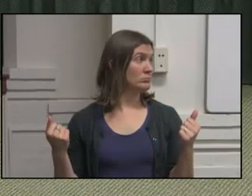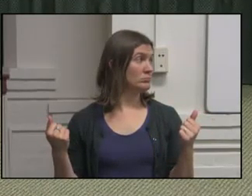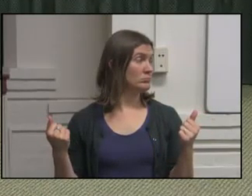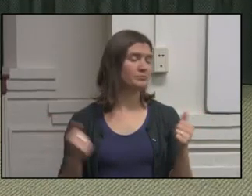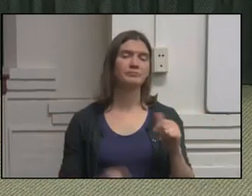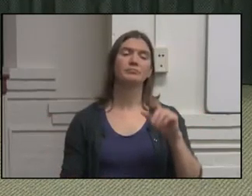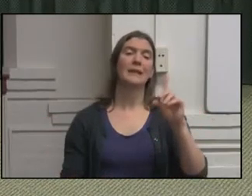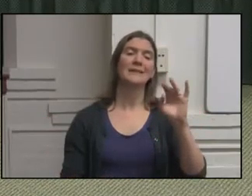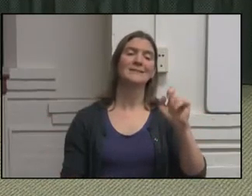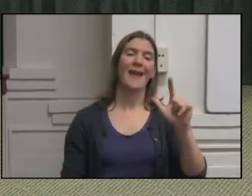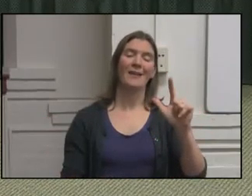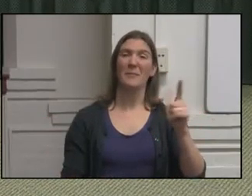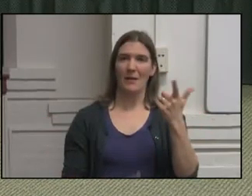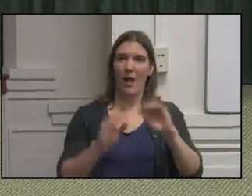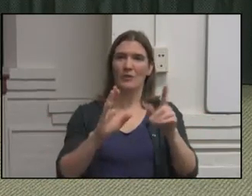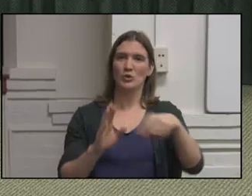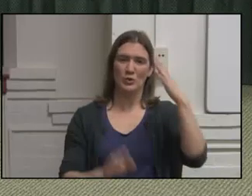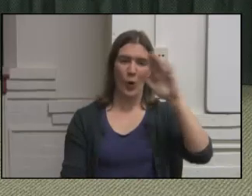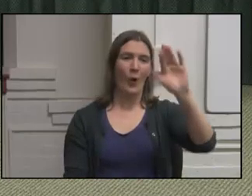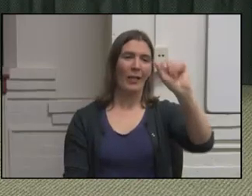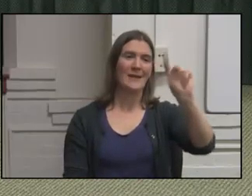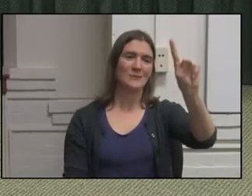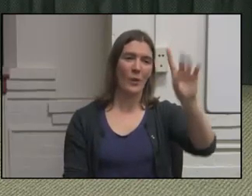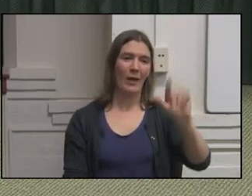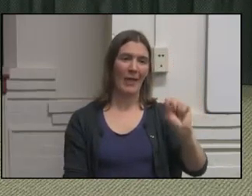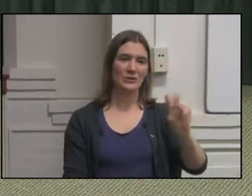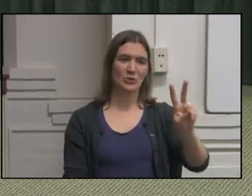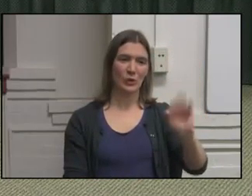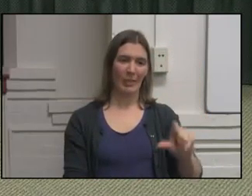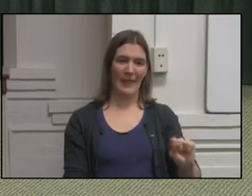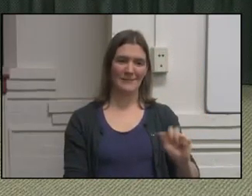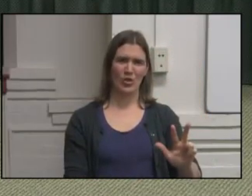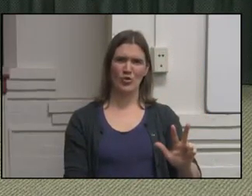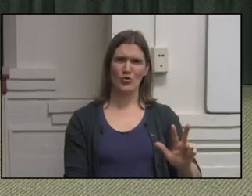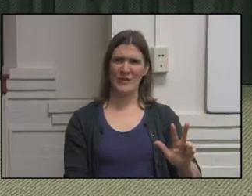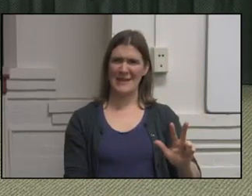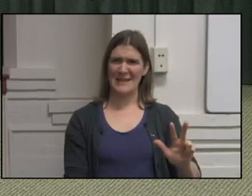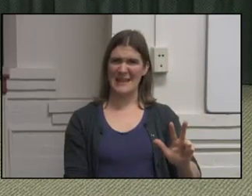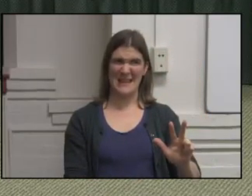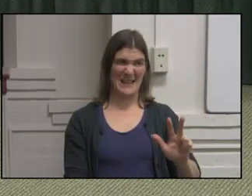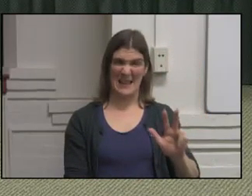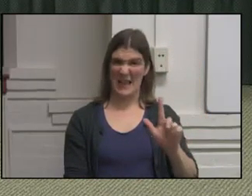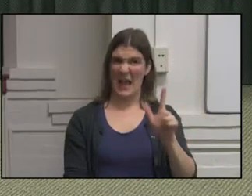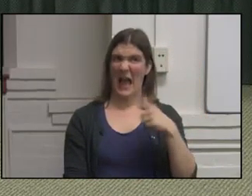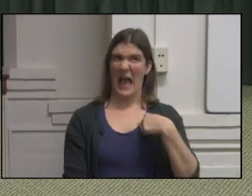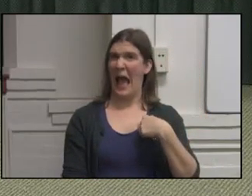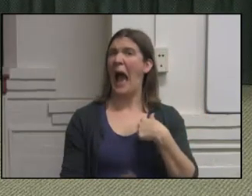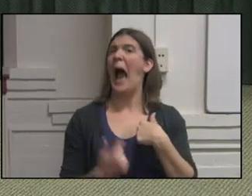I mean, obviously everybody understands what a class 1, class 2, and class 3 road is. So we wouldn't need to ask that.